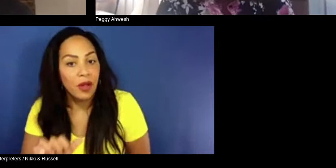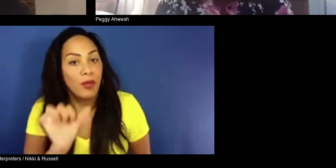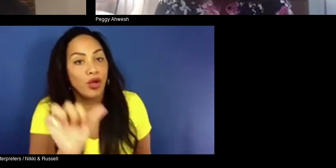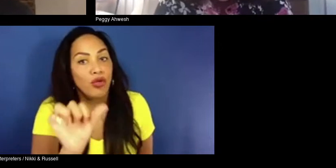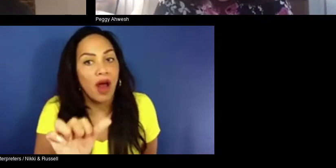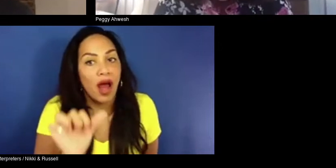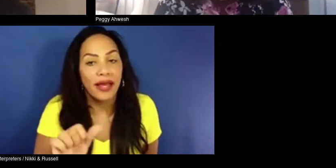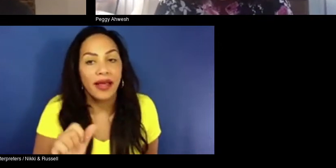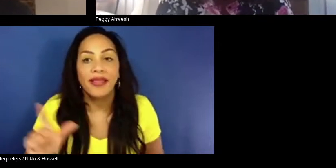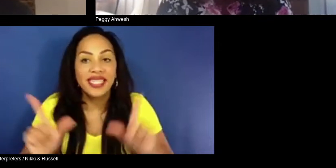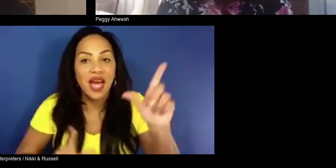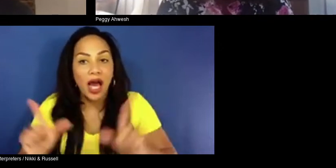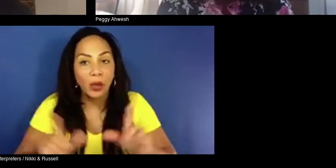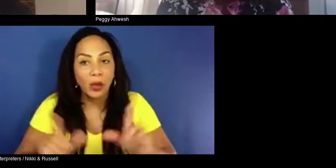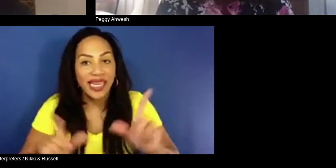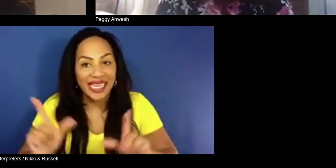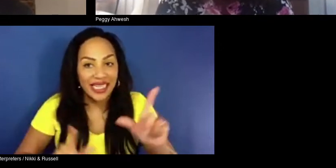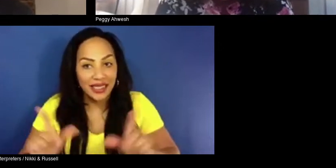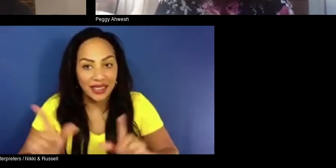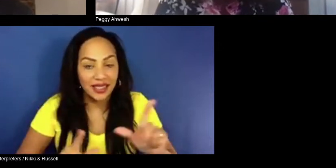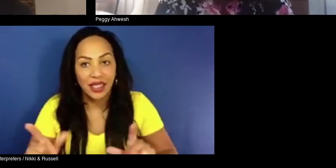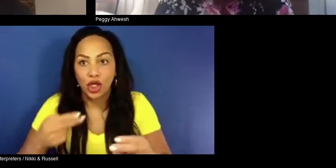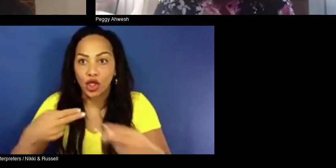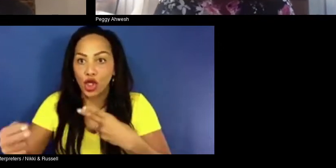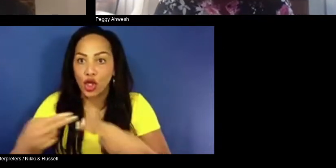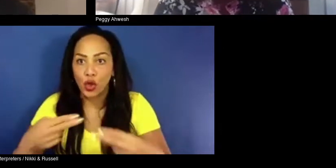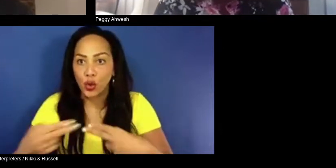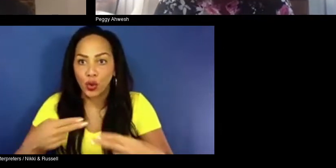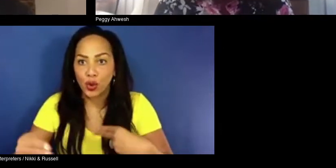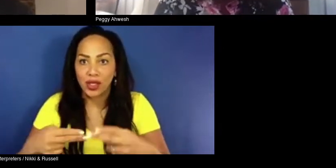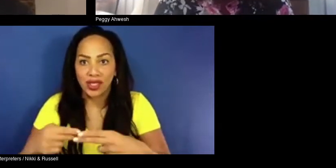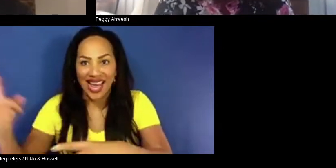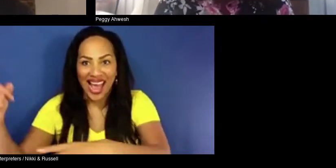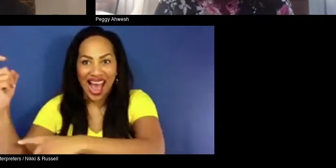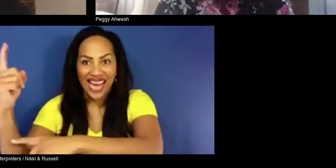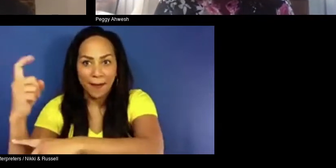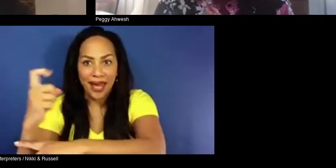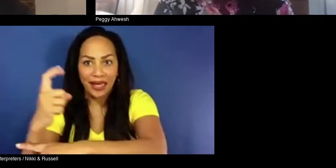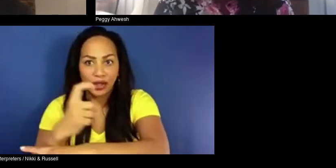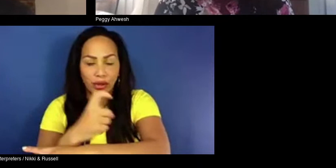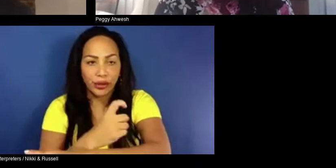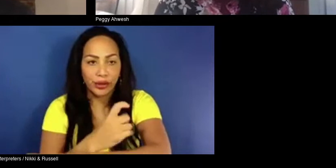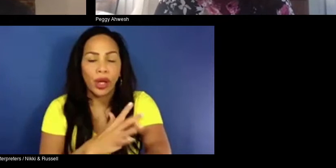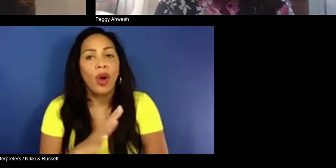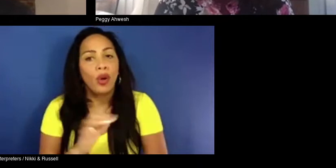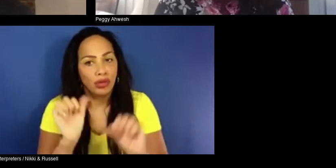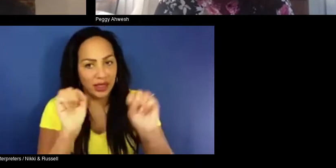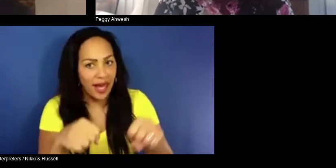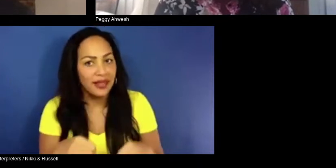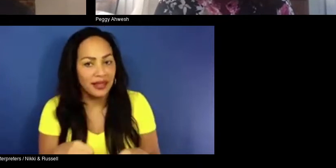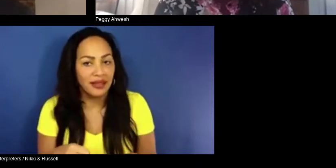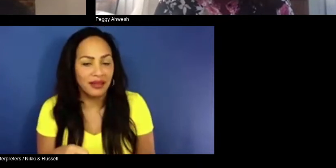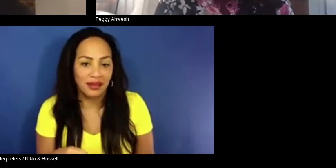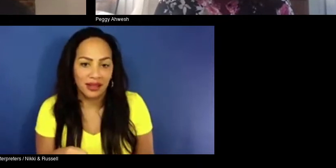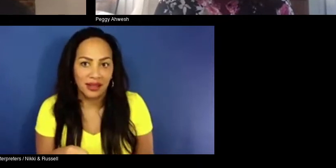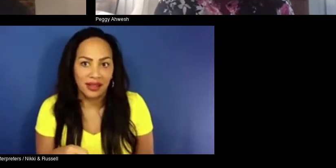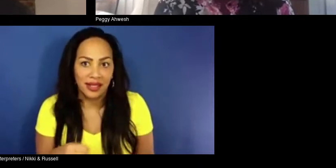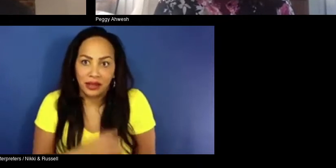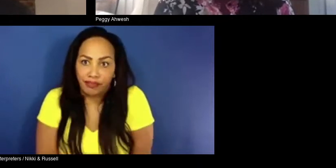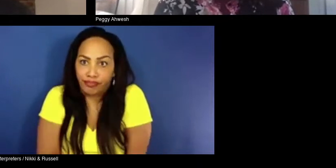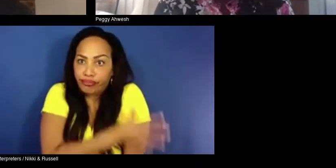news items, because it is very disturbing that it's a catalog of things that